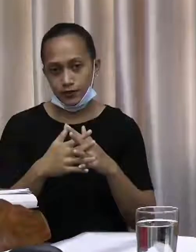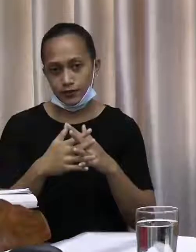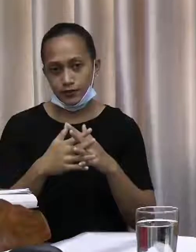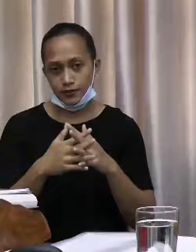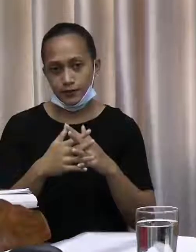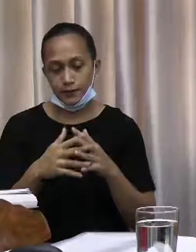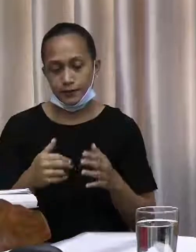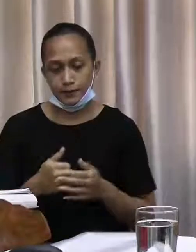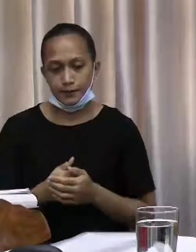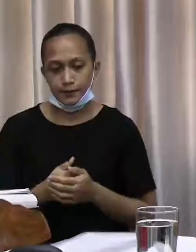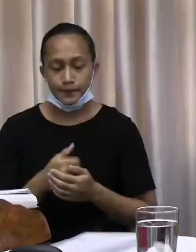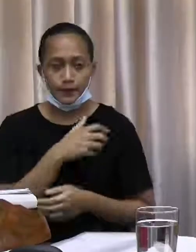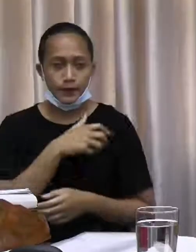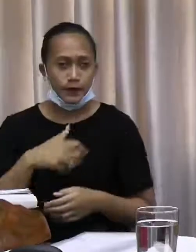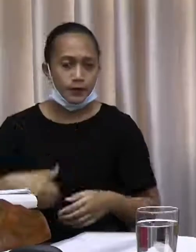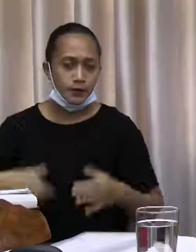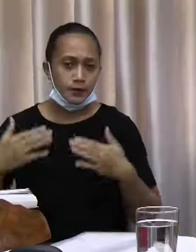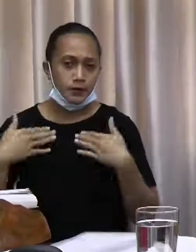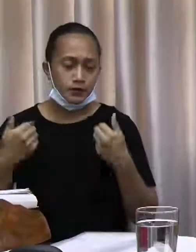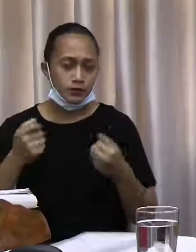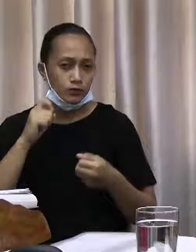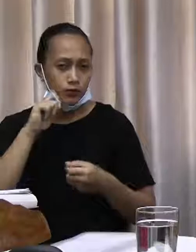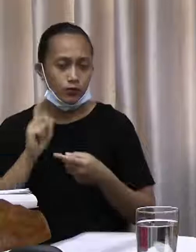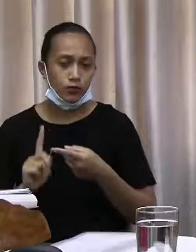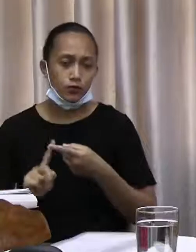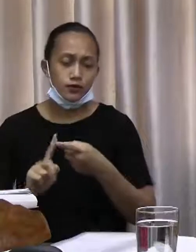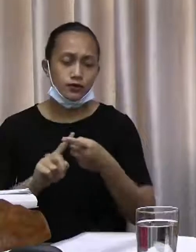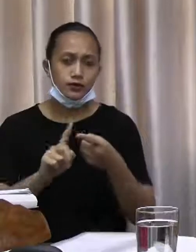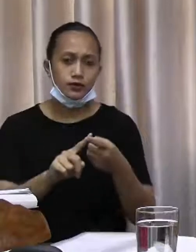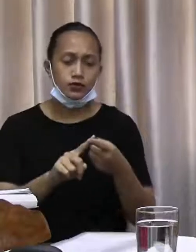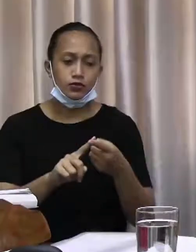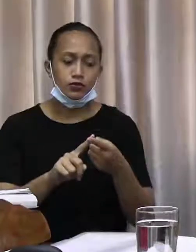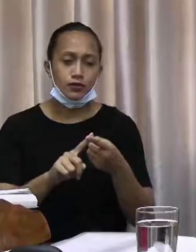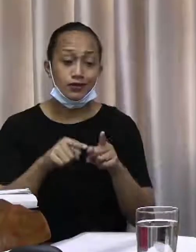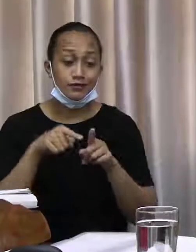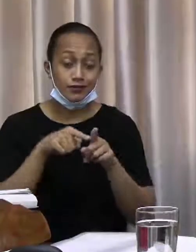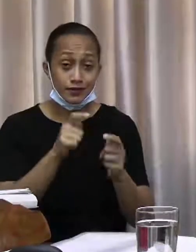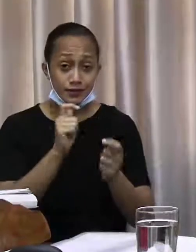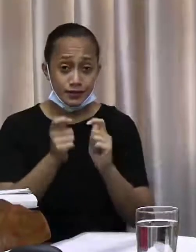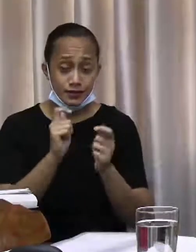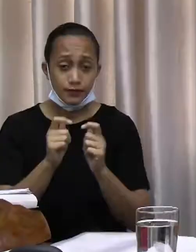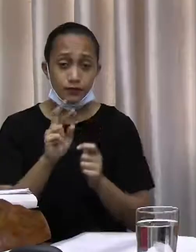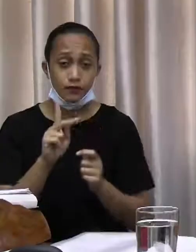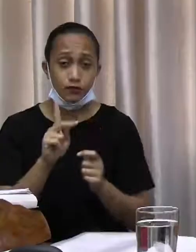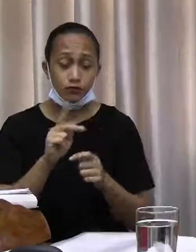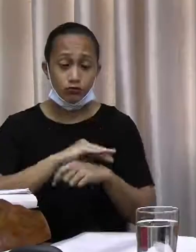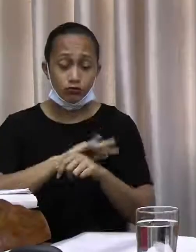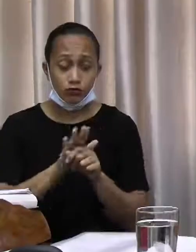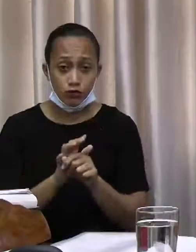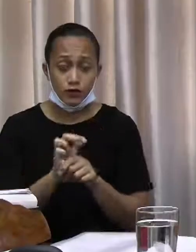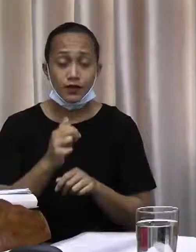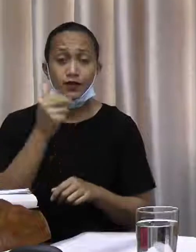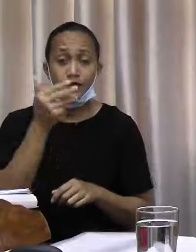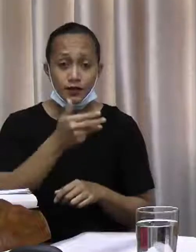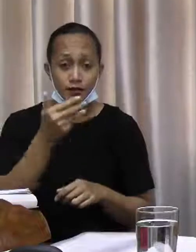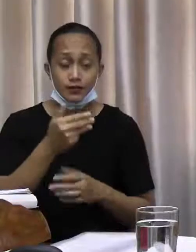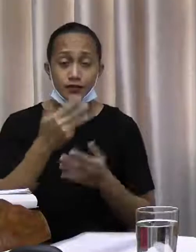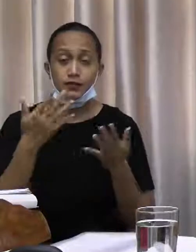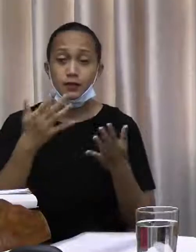The Ministry of Health will continue to lead testing for COVID-19 at testing